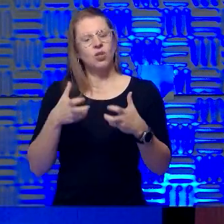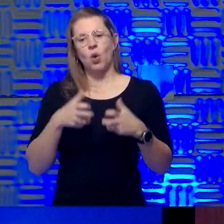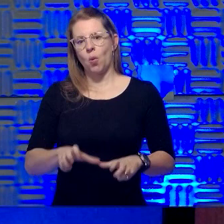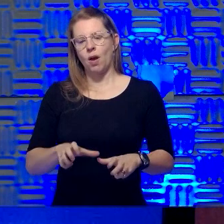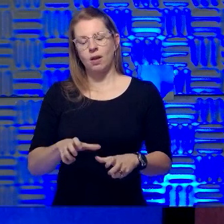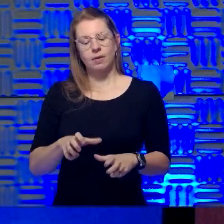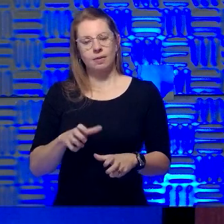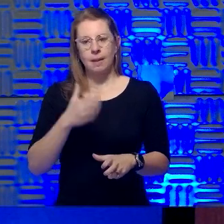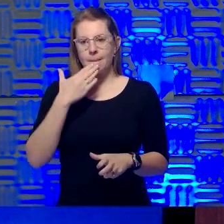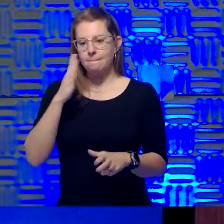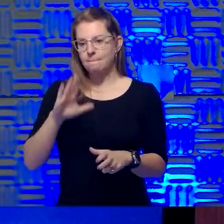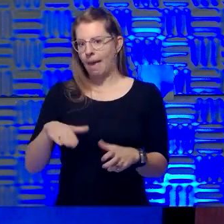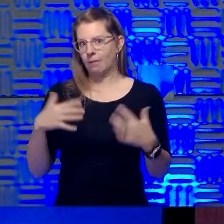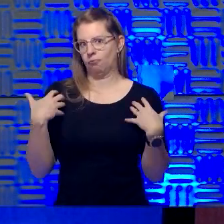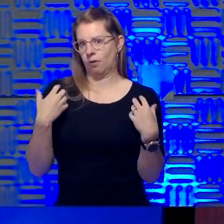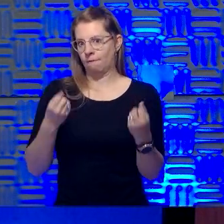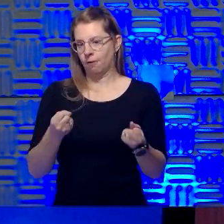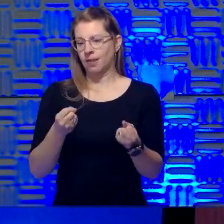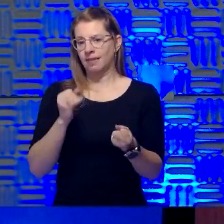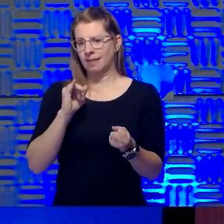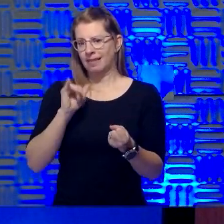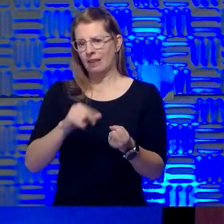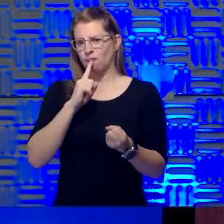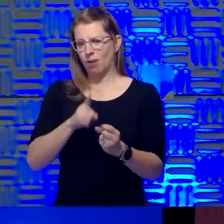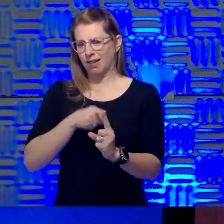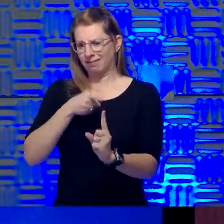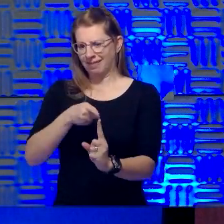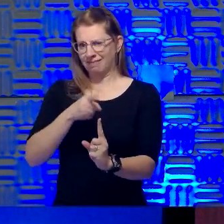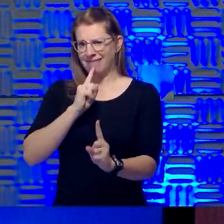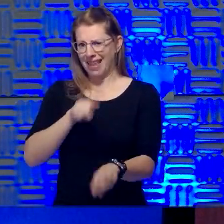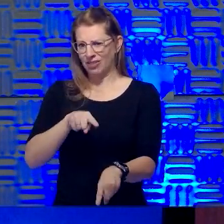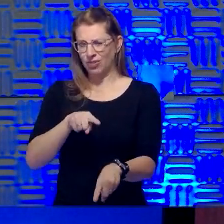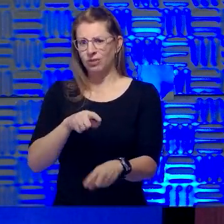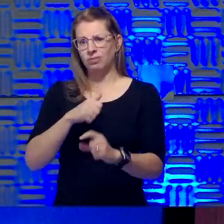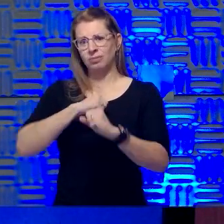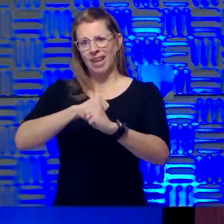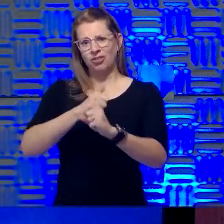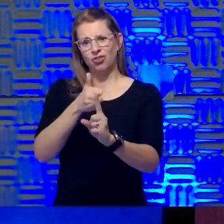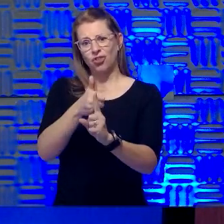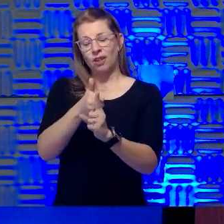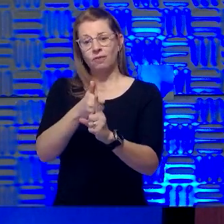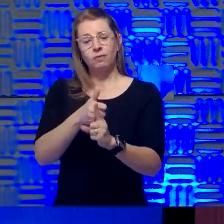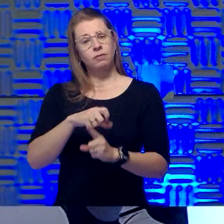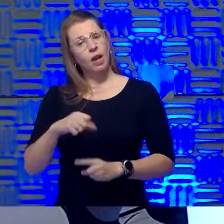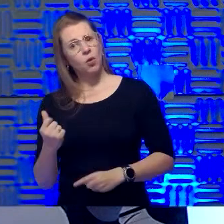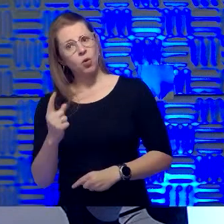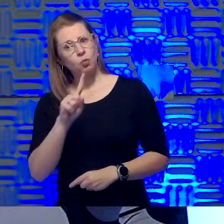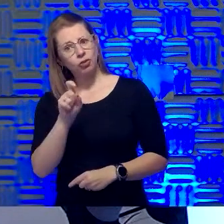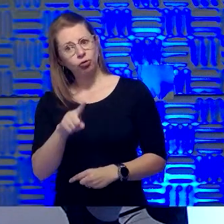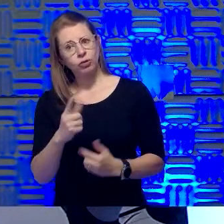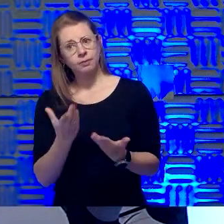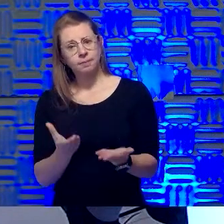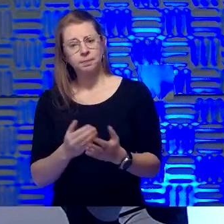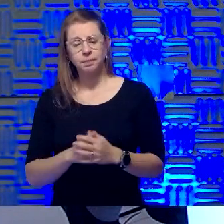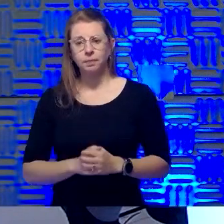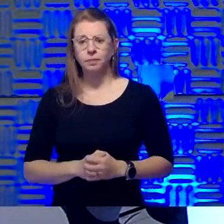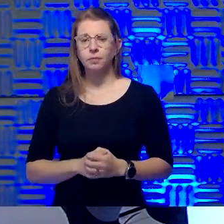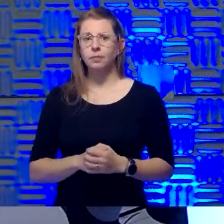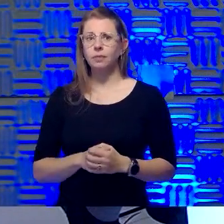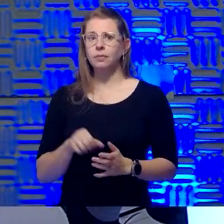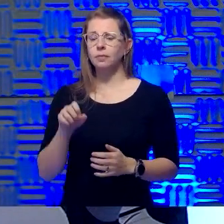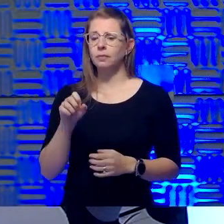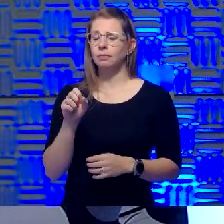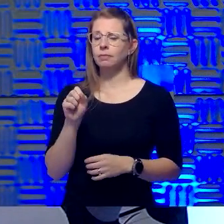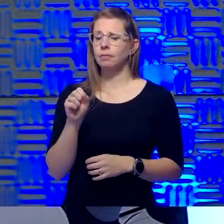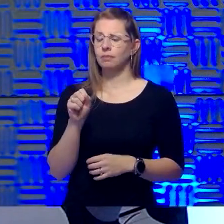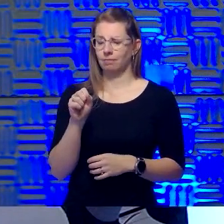bad outcome. That's really the answer. It's really to protect yourself. So, other questions? Yeah, Dr. Stites, good